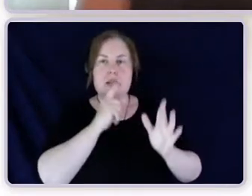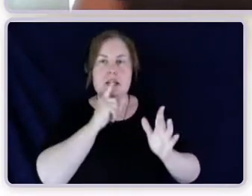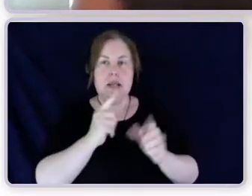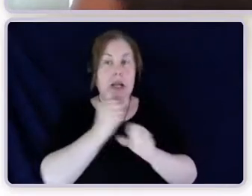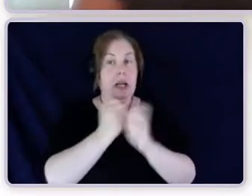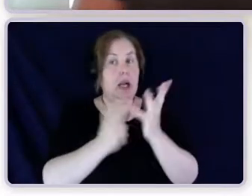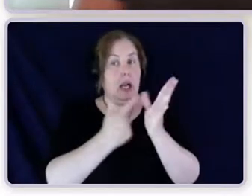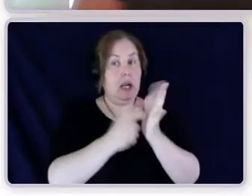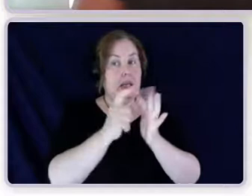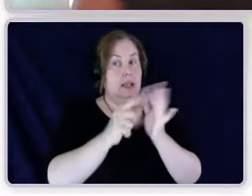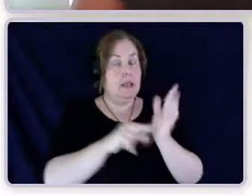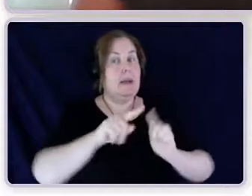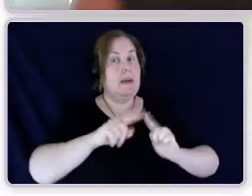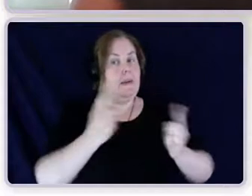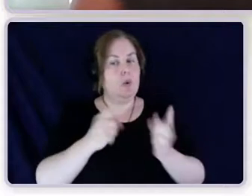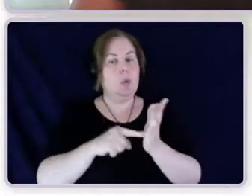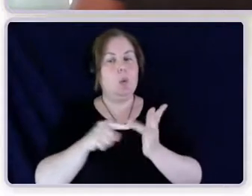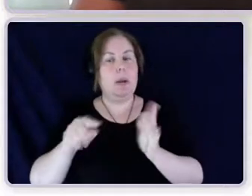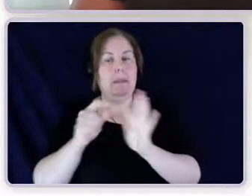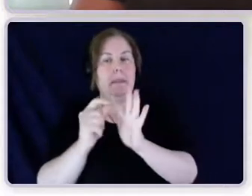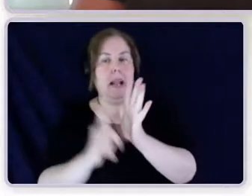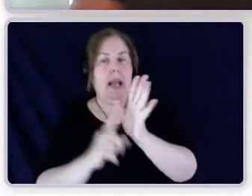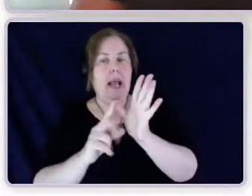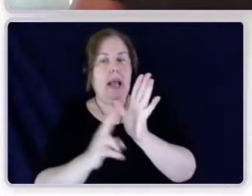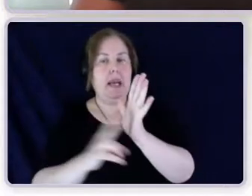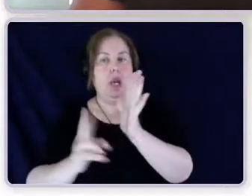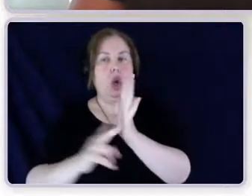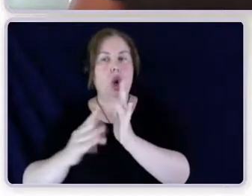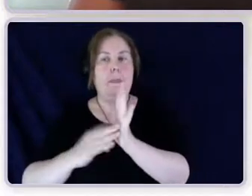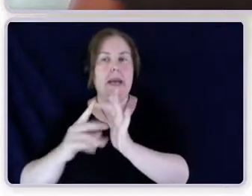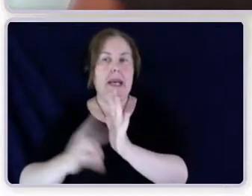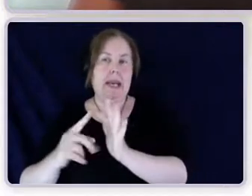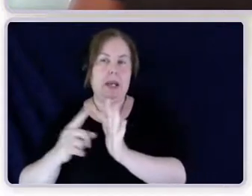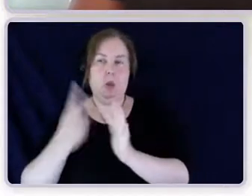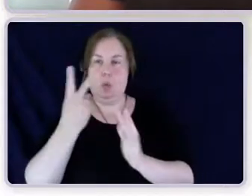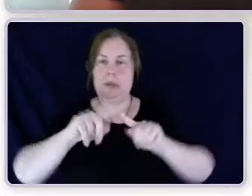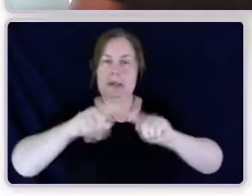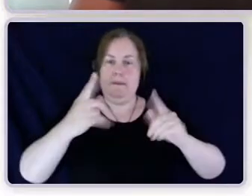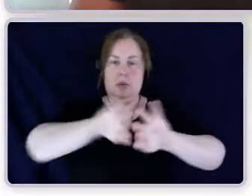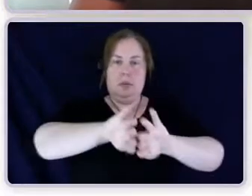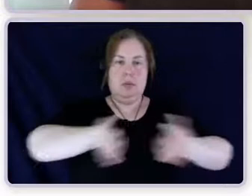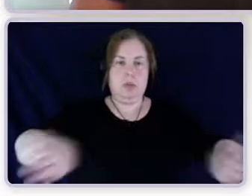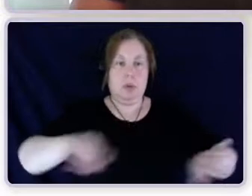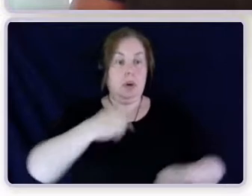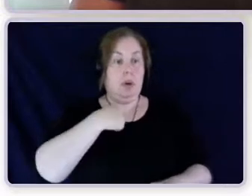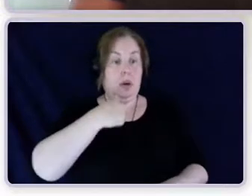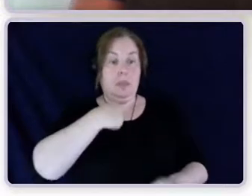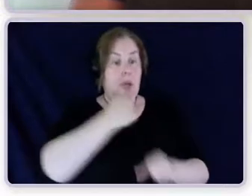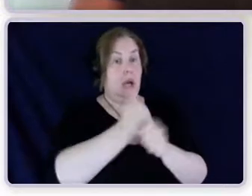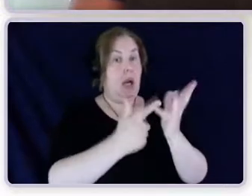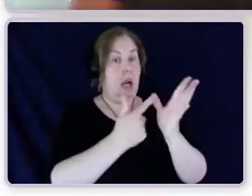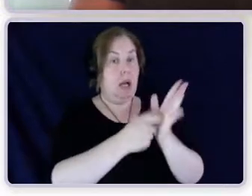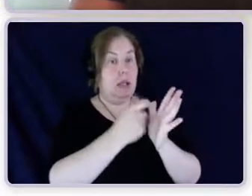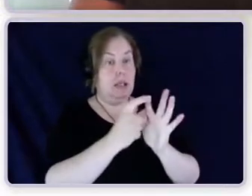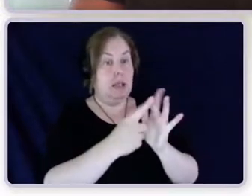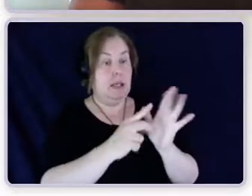separate categories there. And so I'm guardian for a person who whose mother is still her plan nominee